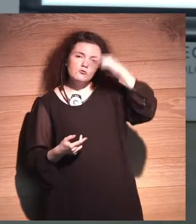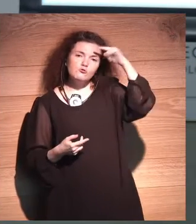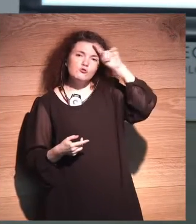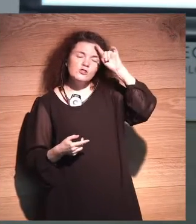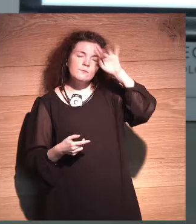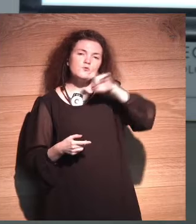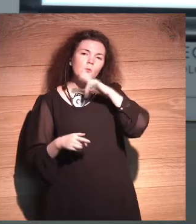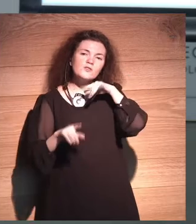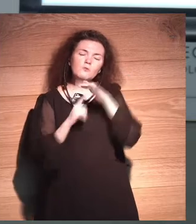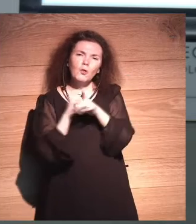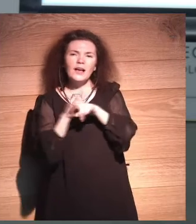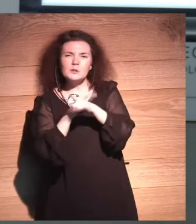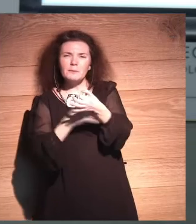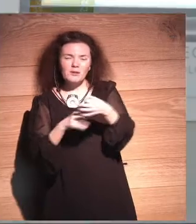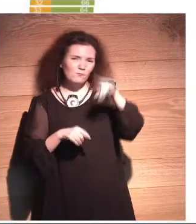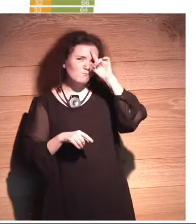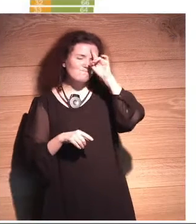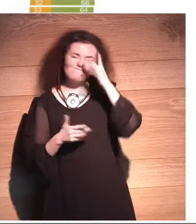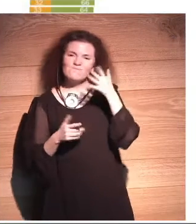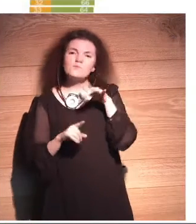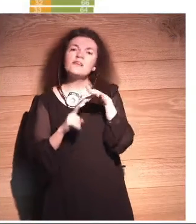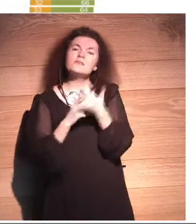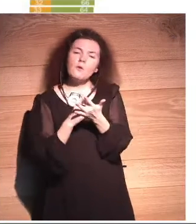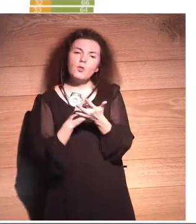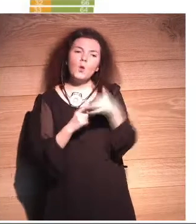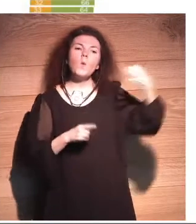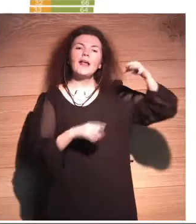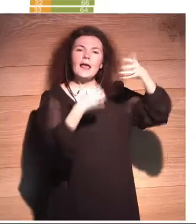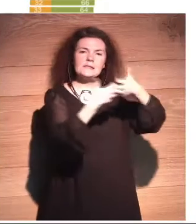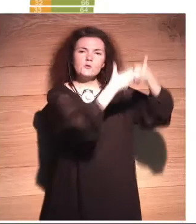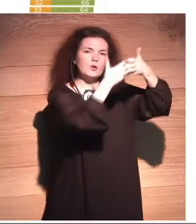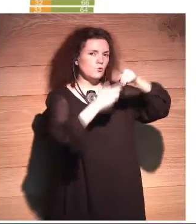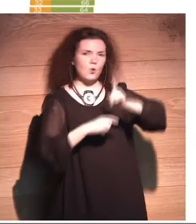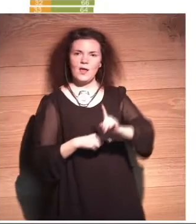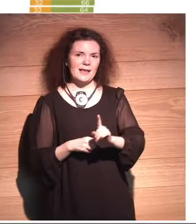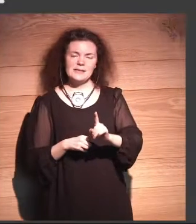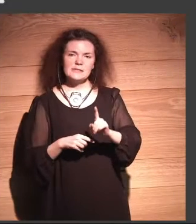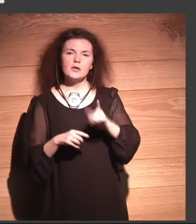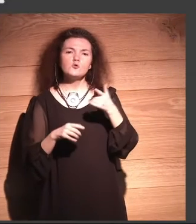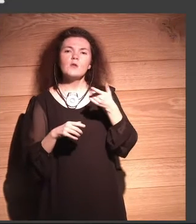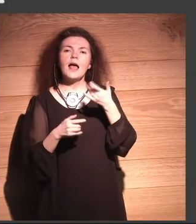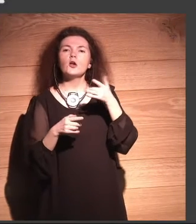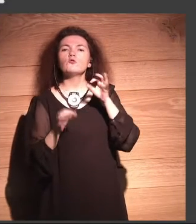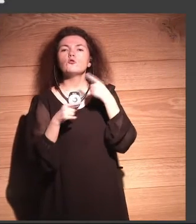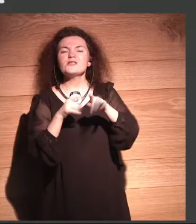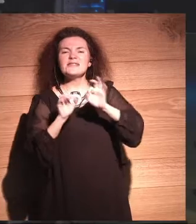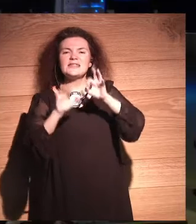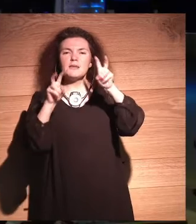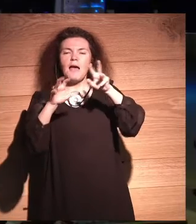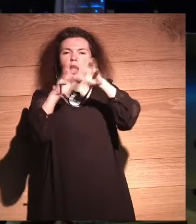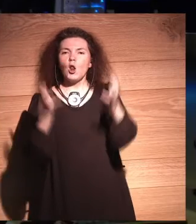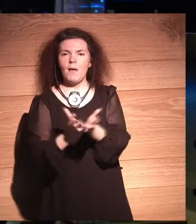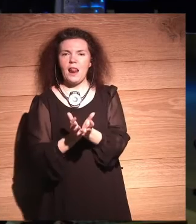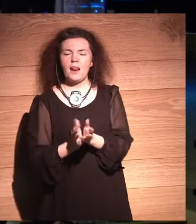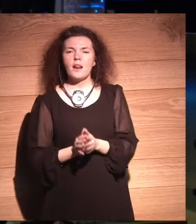a situation that's unique to the United States. It's a global phenomenon in which people all over the world don't